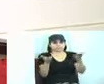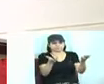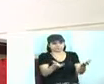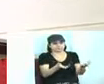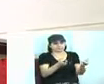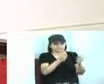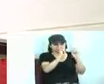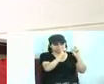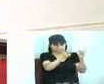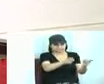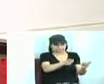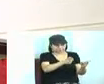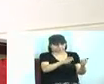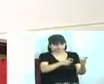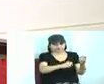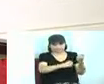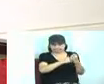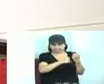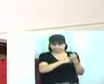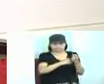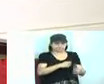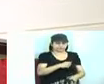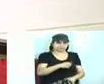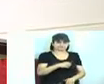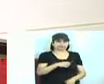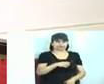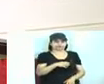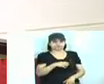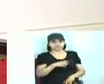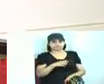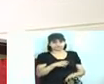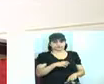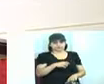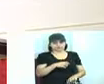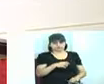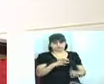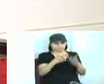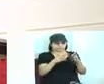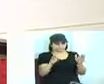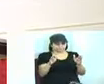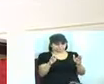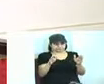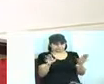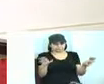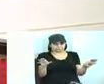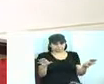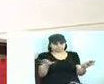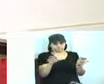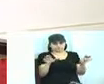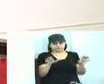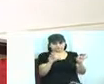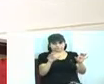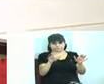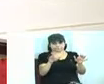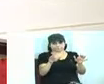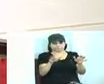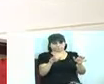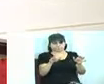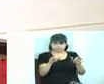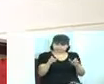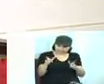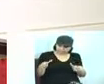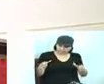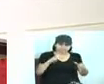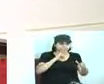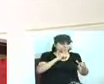offering goes to support our general operations, and so those will be coming through the brass plates. And then our special